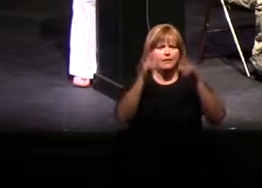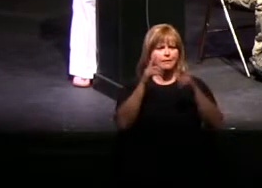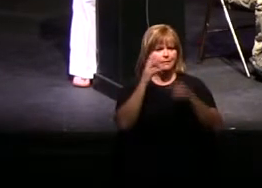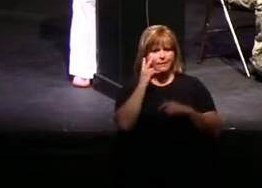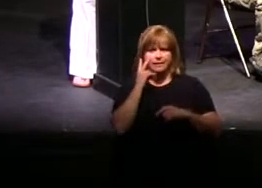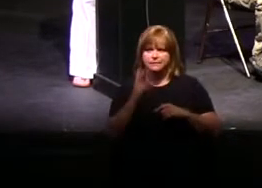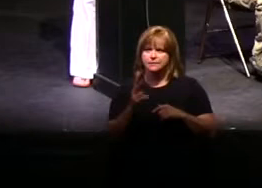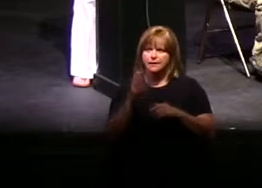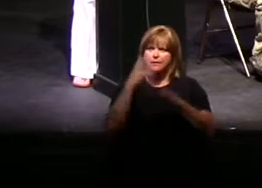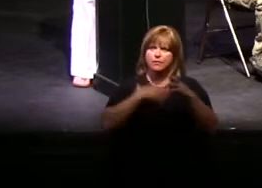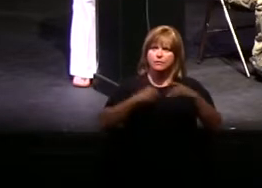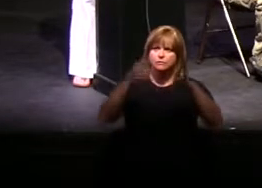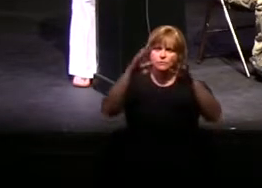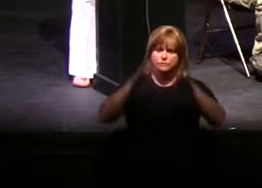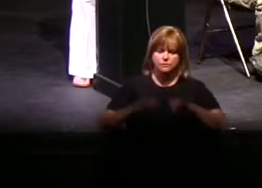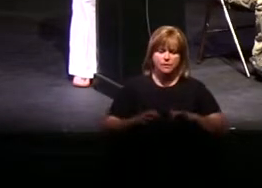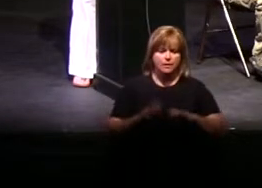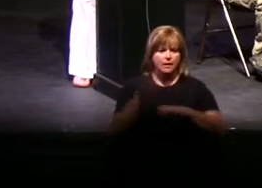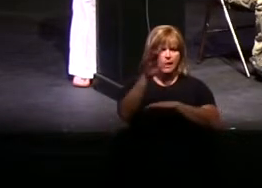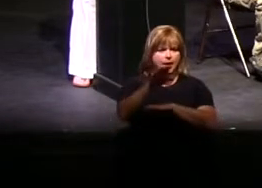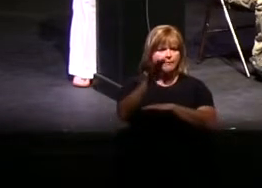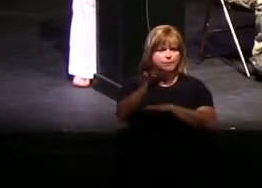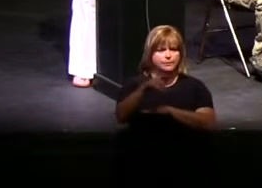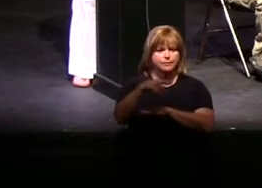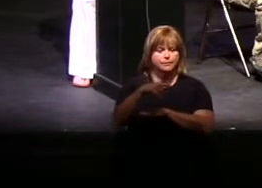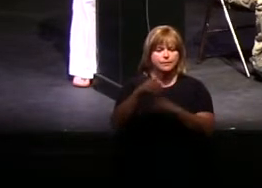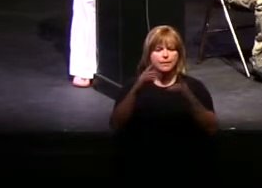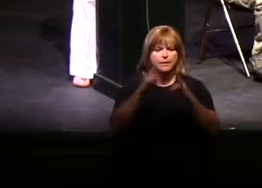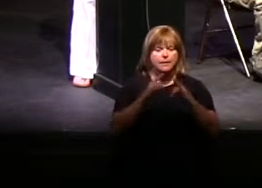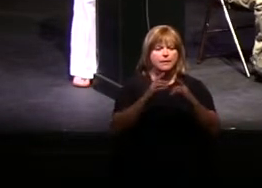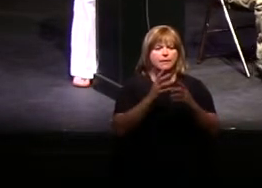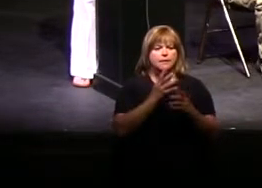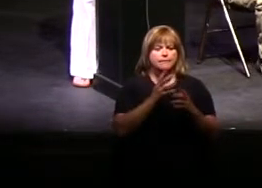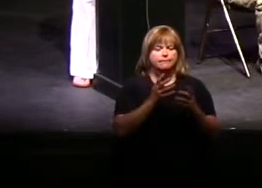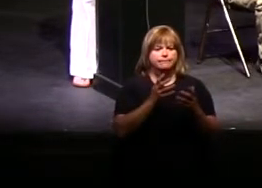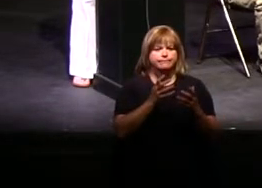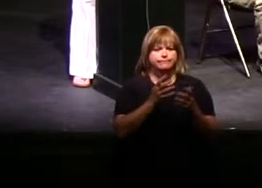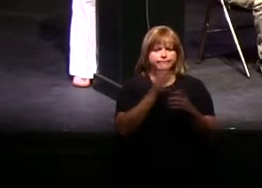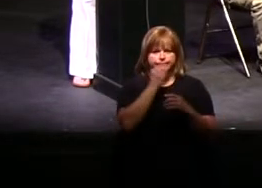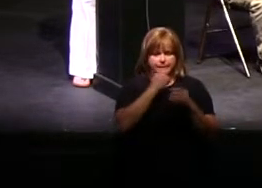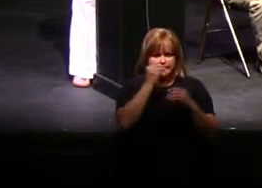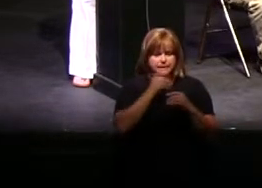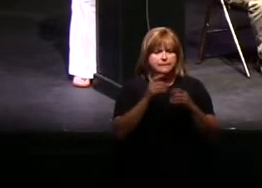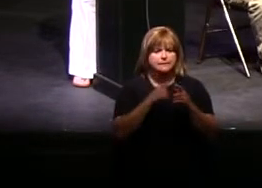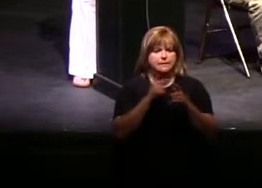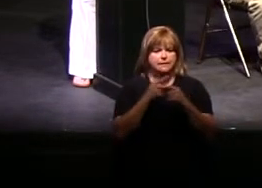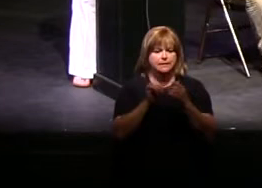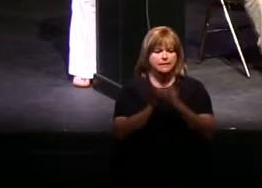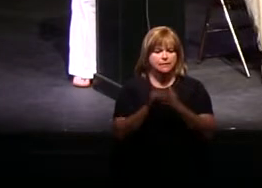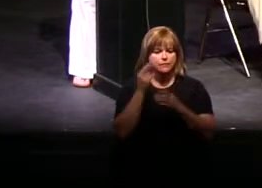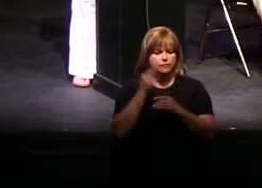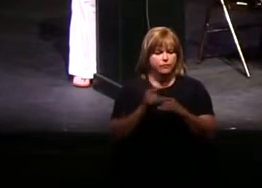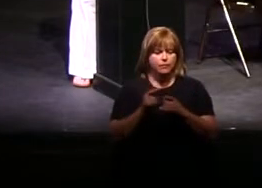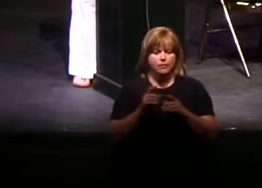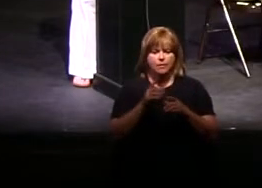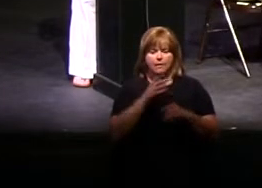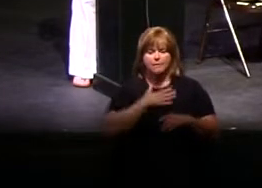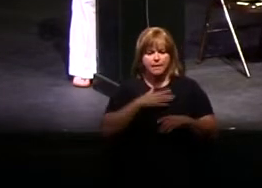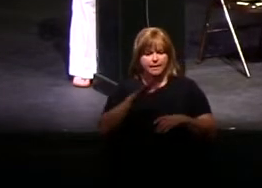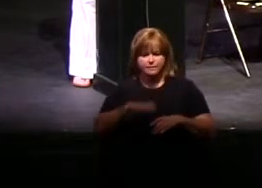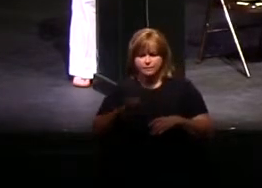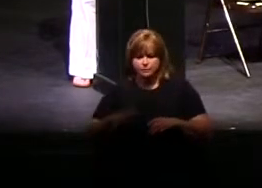of silt, afternoon picnics along the sandy shores, my children sifting the shallows for tadpoles,